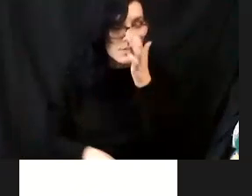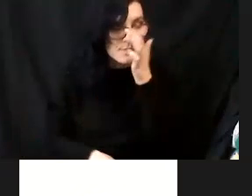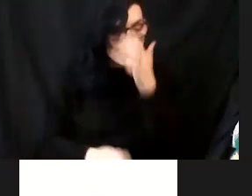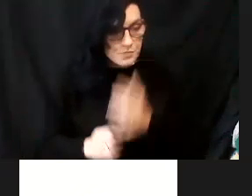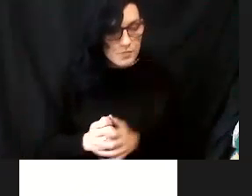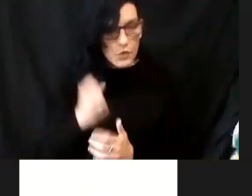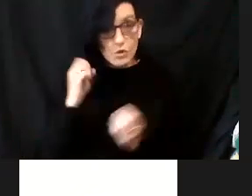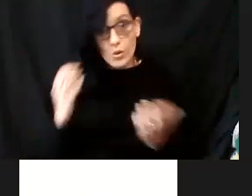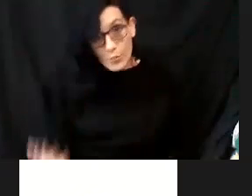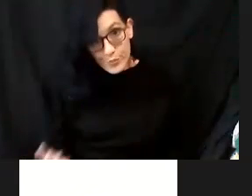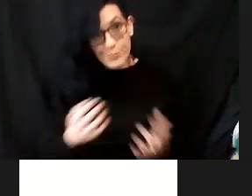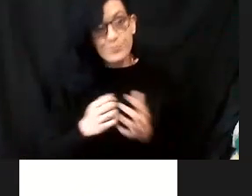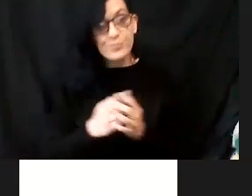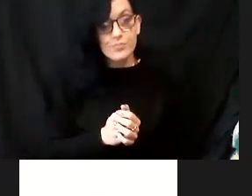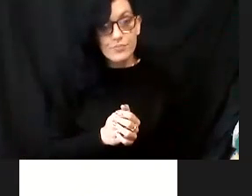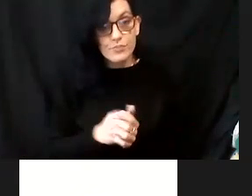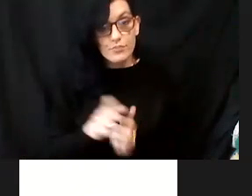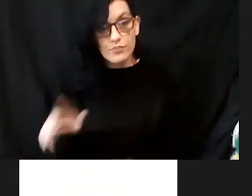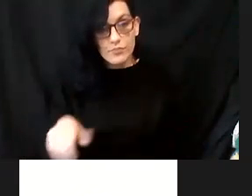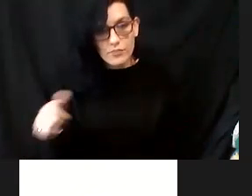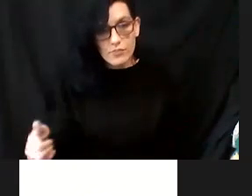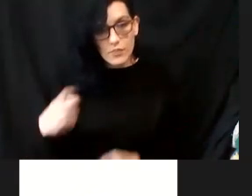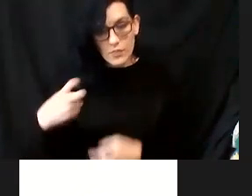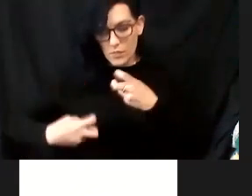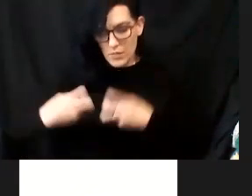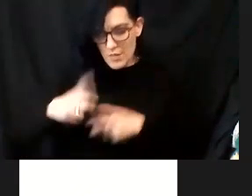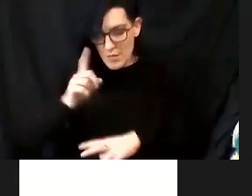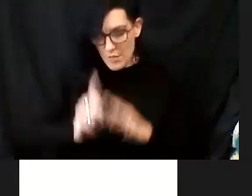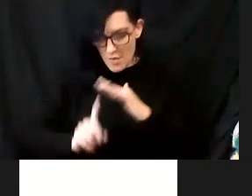let's see. Another issue that's come up with this